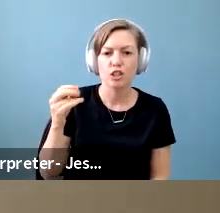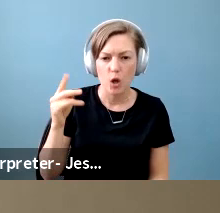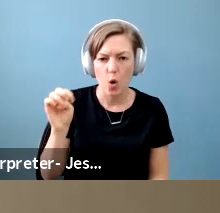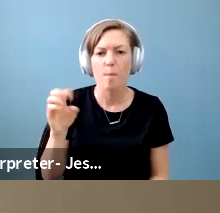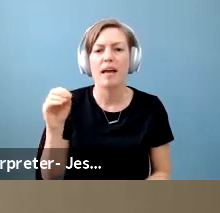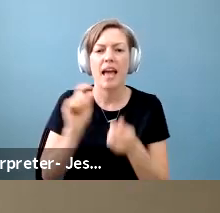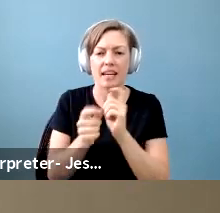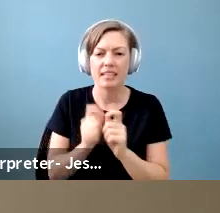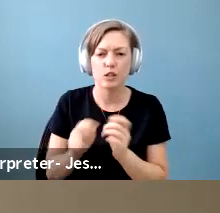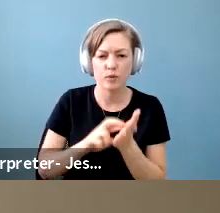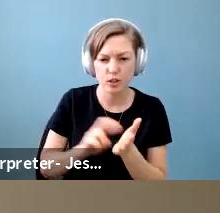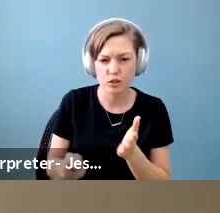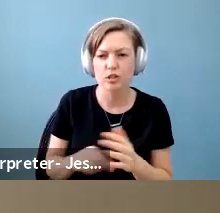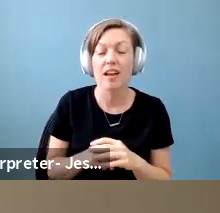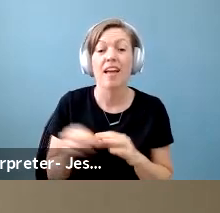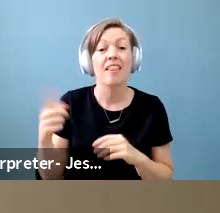they